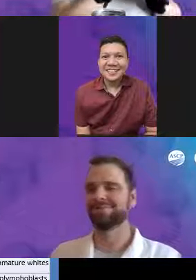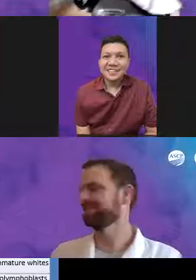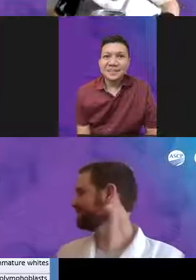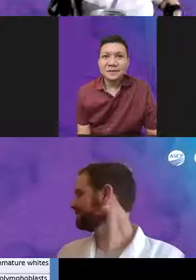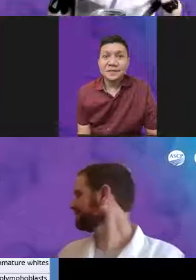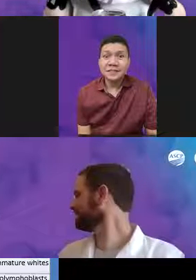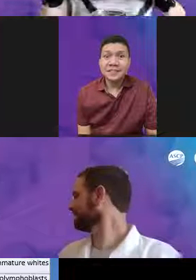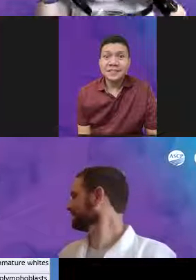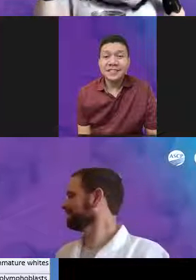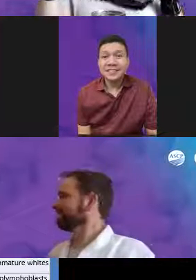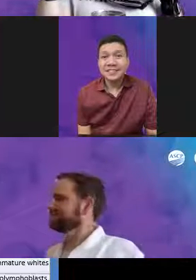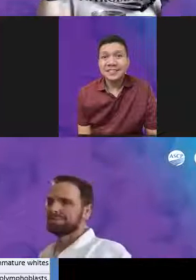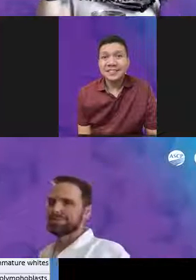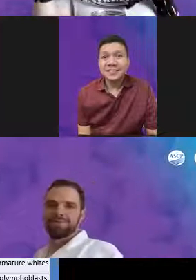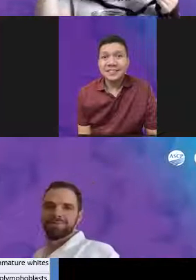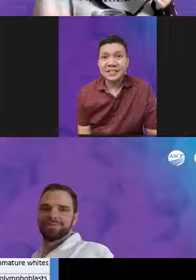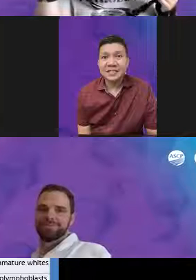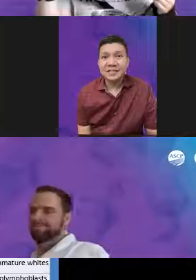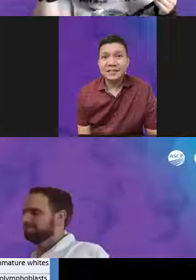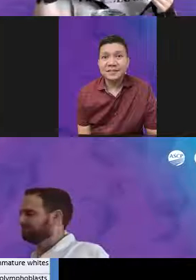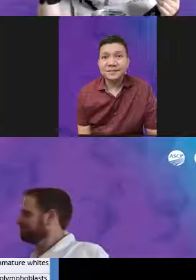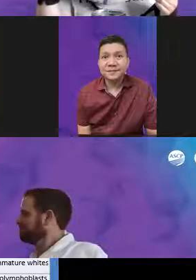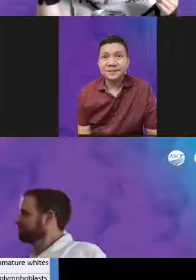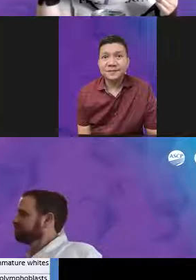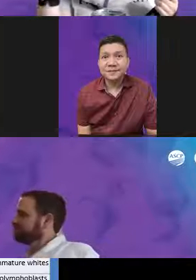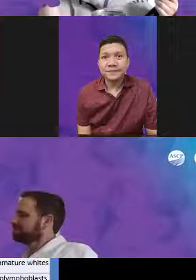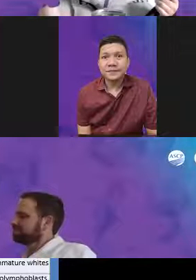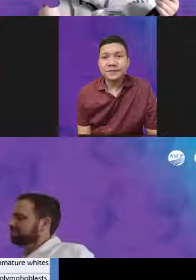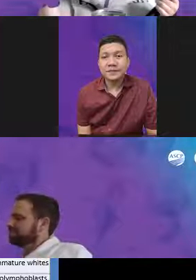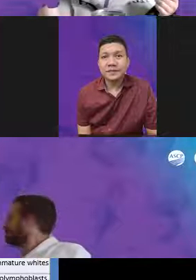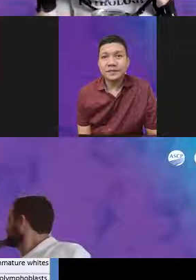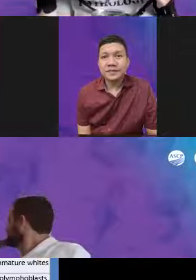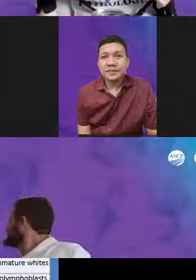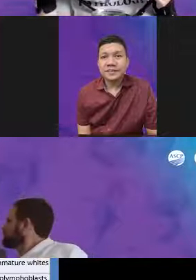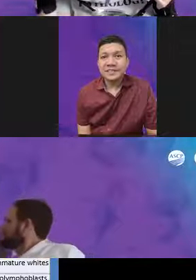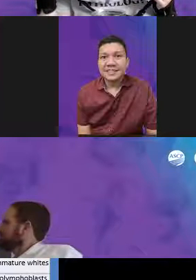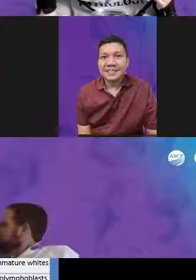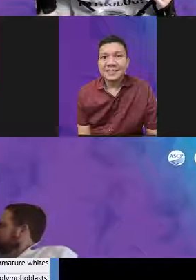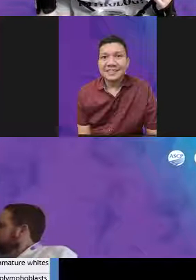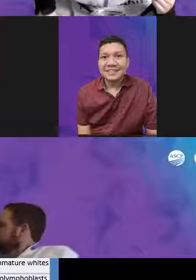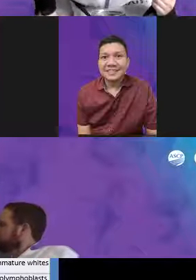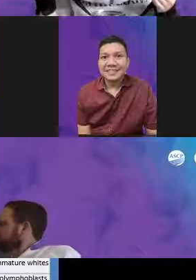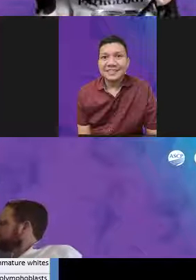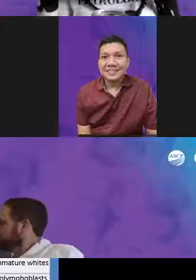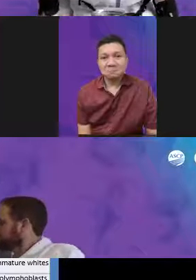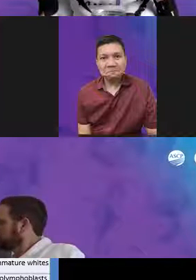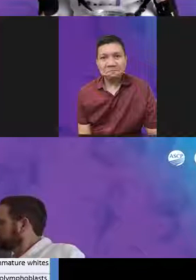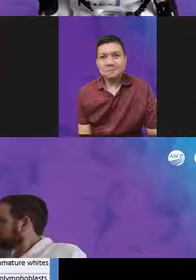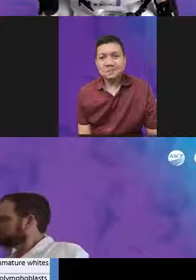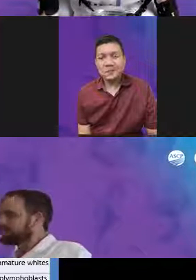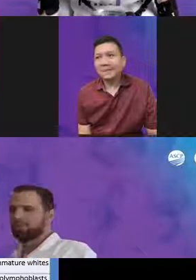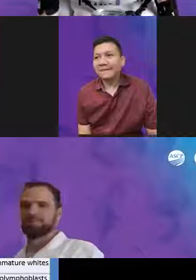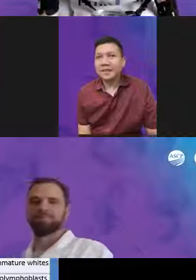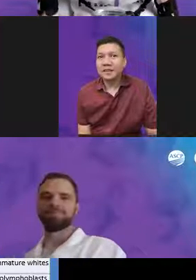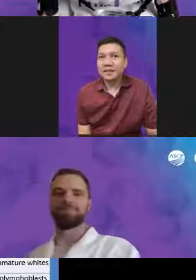we also have this fanny pack. So if you're doing an awesome job with being a hematology hero, you need